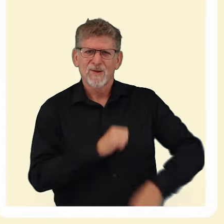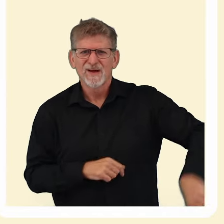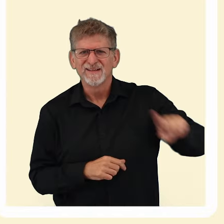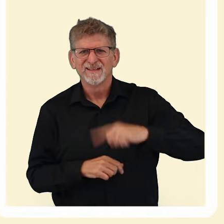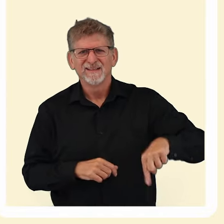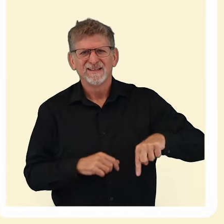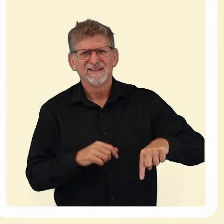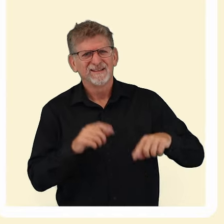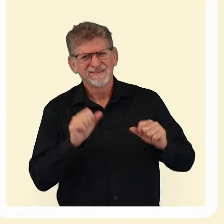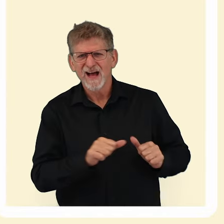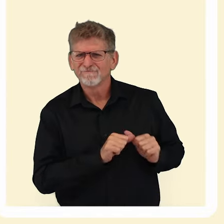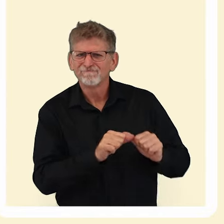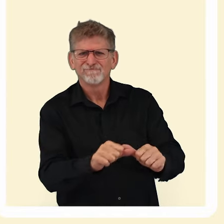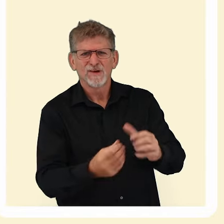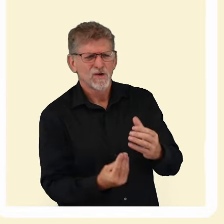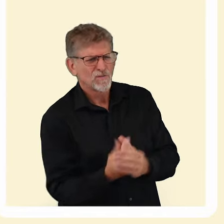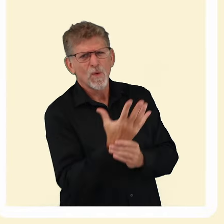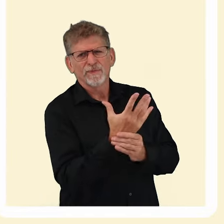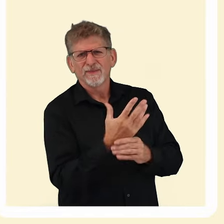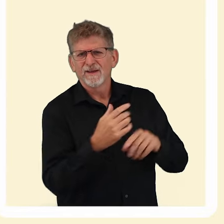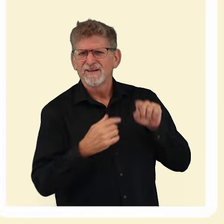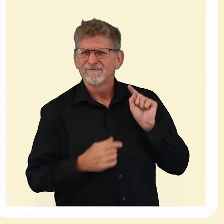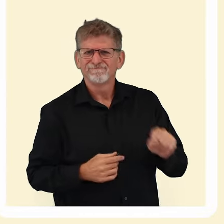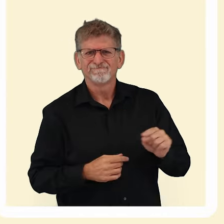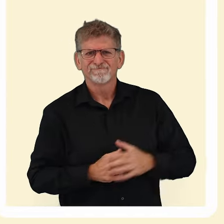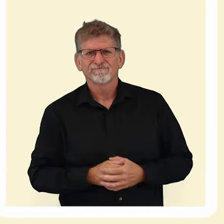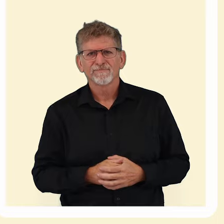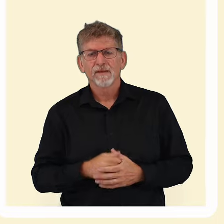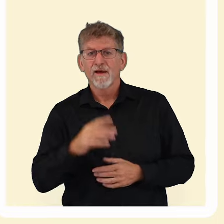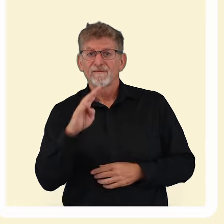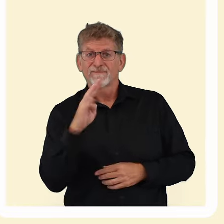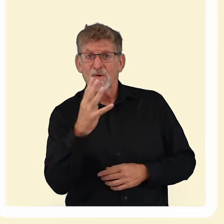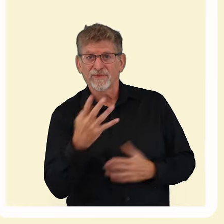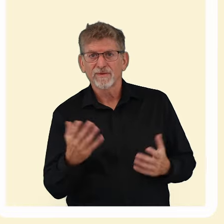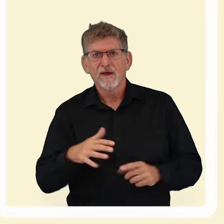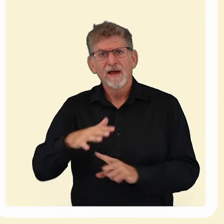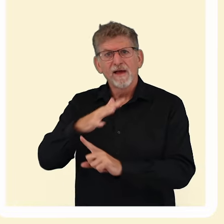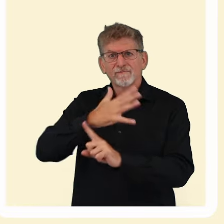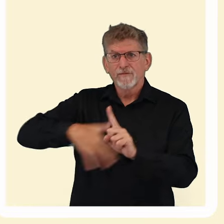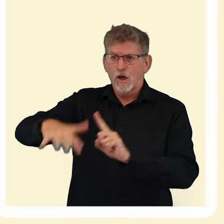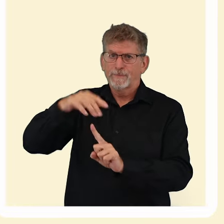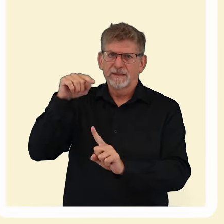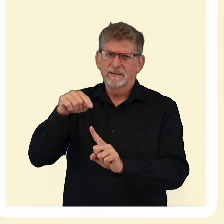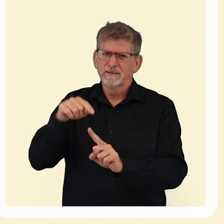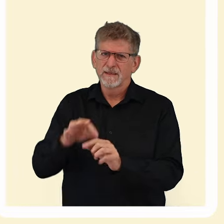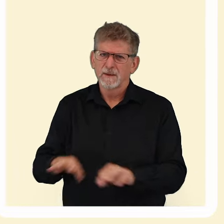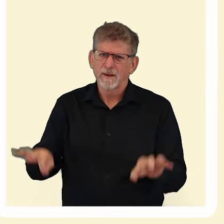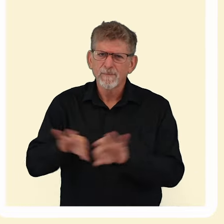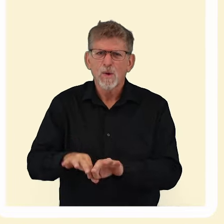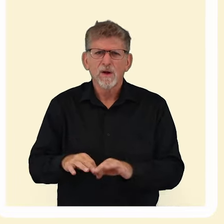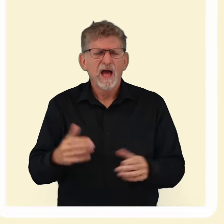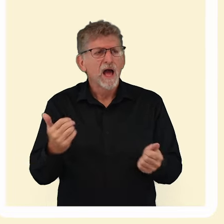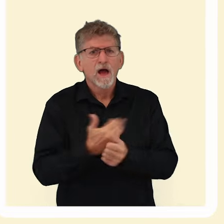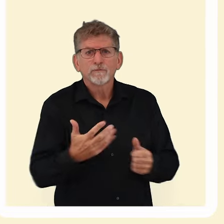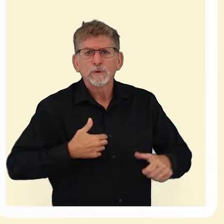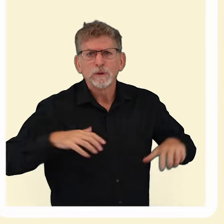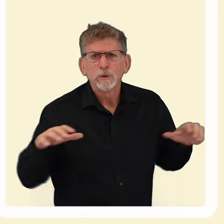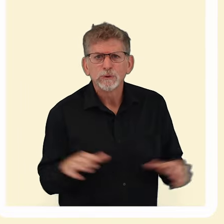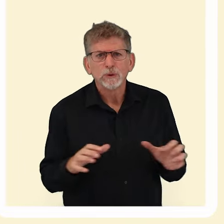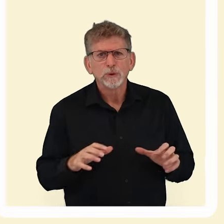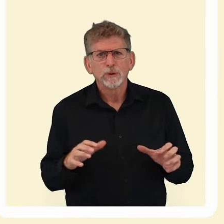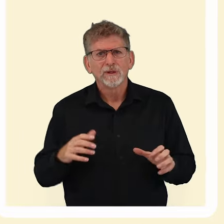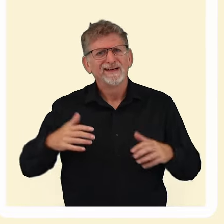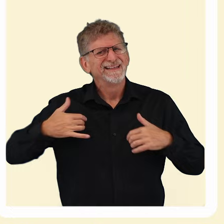course, the sustainable growth is very important. Environment is for us paramount, everything we can